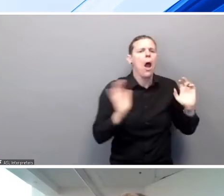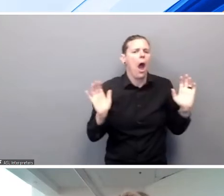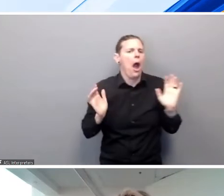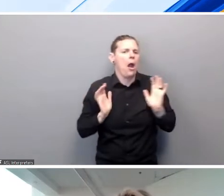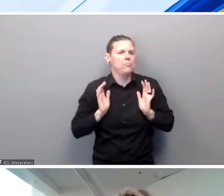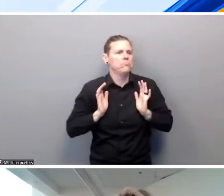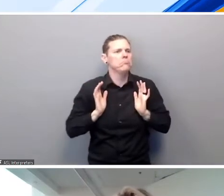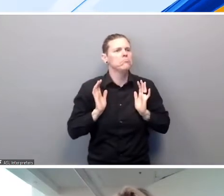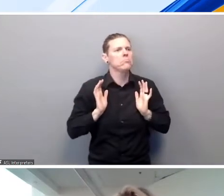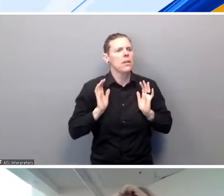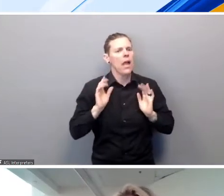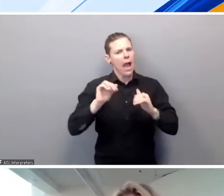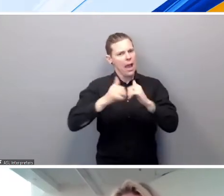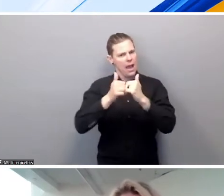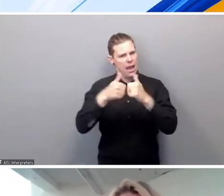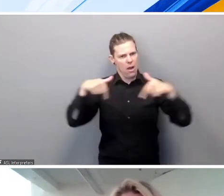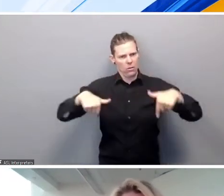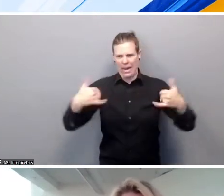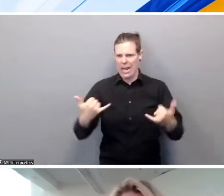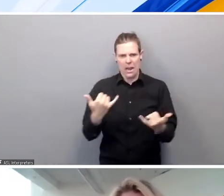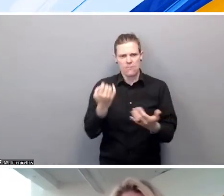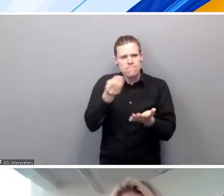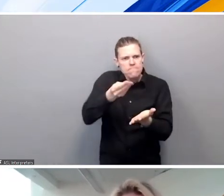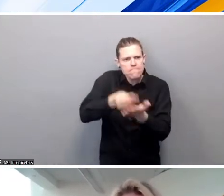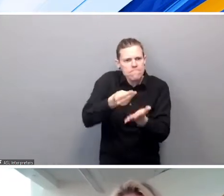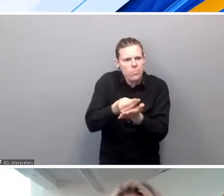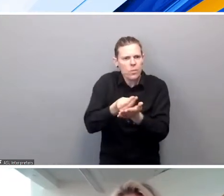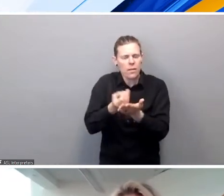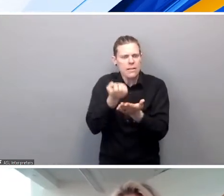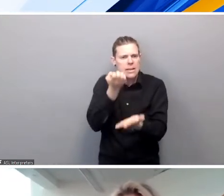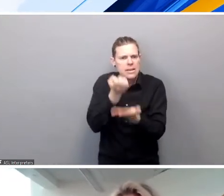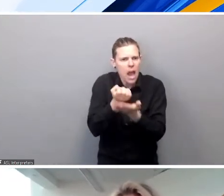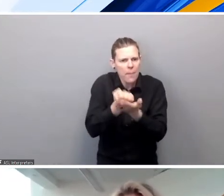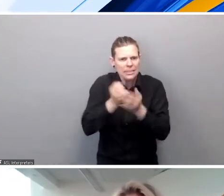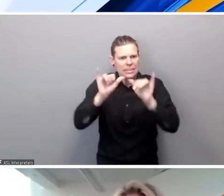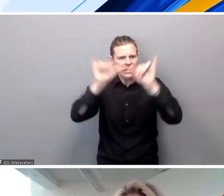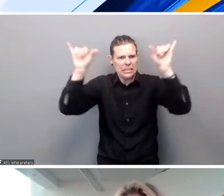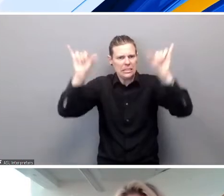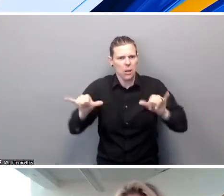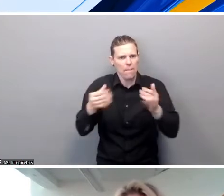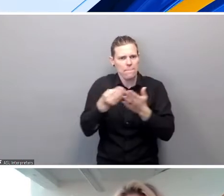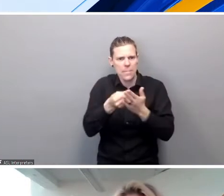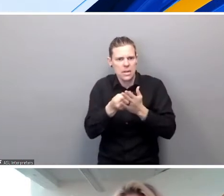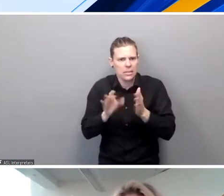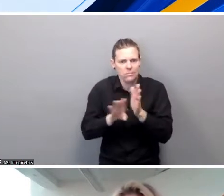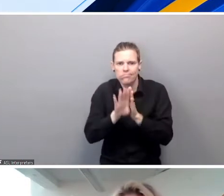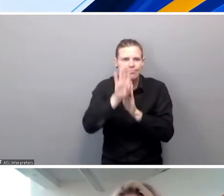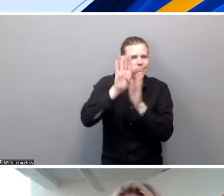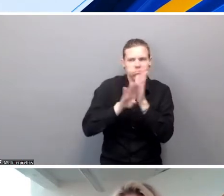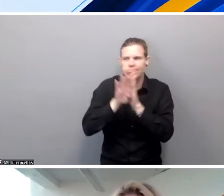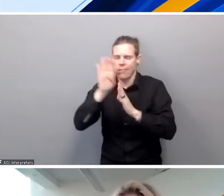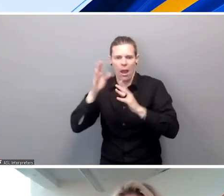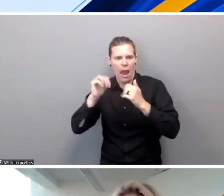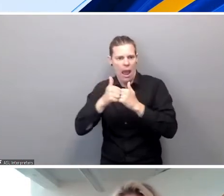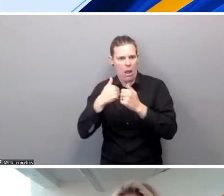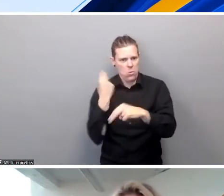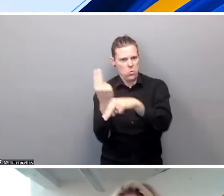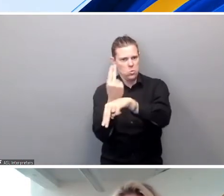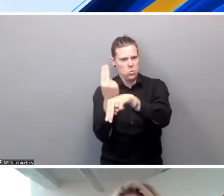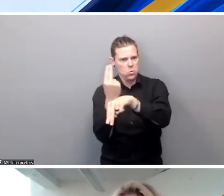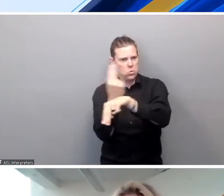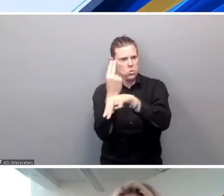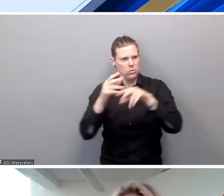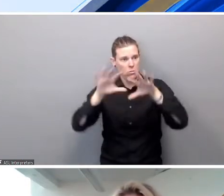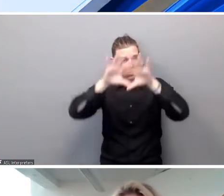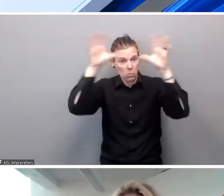this works for any company to develop any new product is they develop a spreadsheet with 7 years